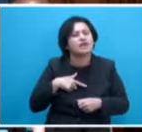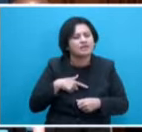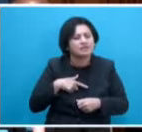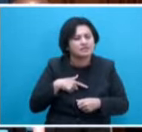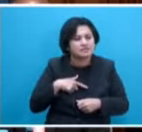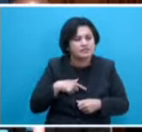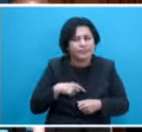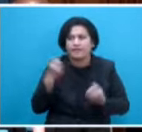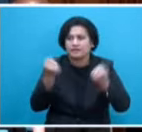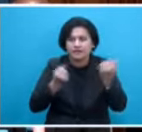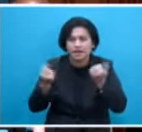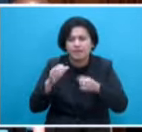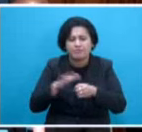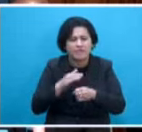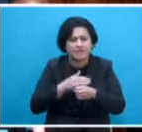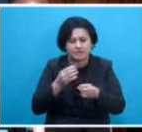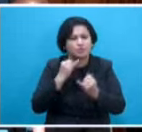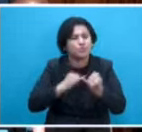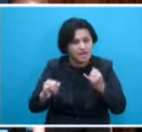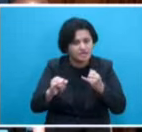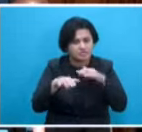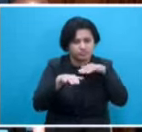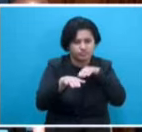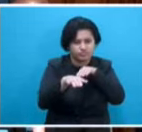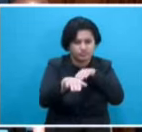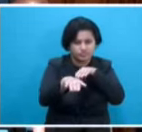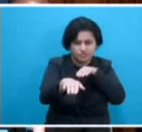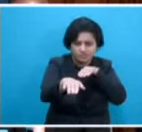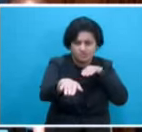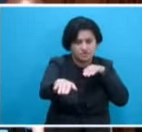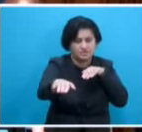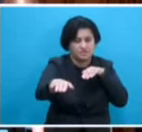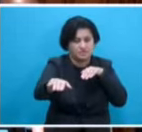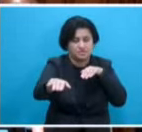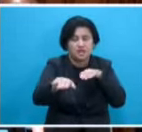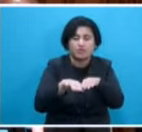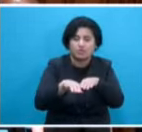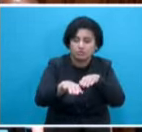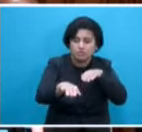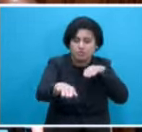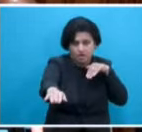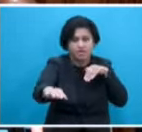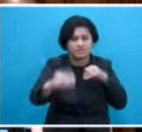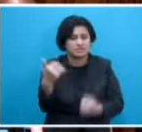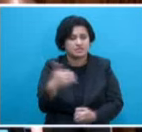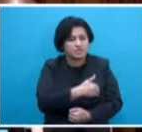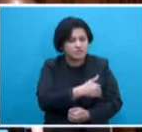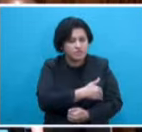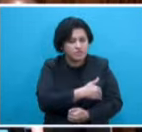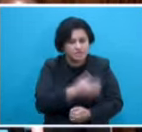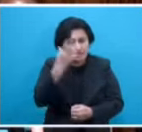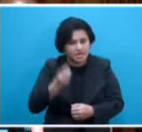Cars that continue to cause traffic jams, spanning many kilometers, adding to the polluting smog in the mornings that